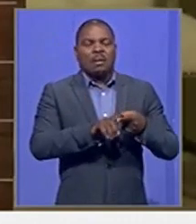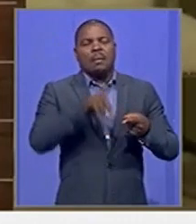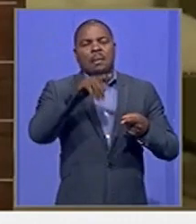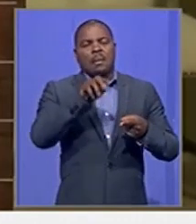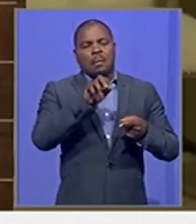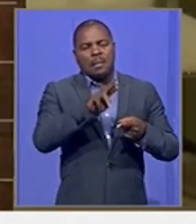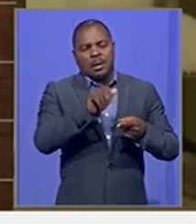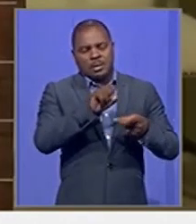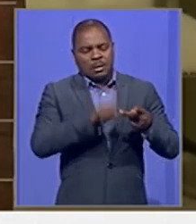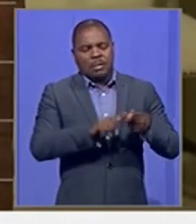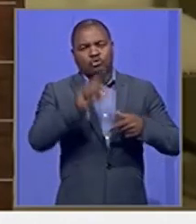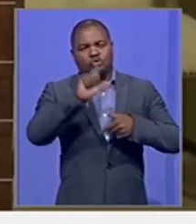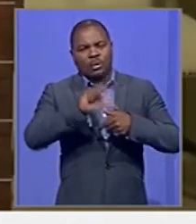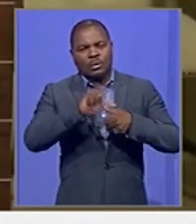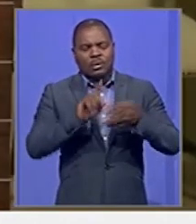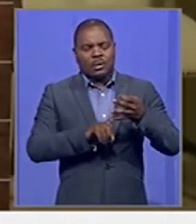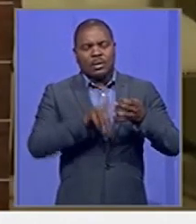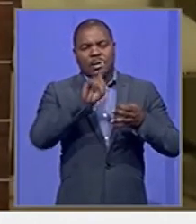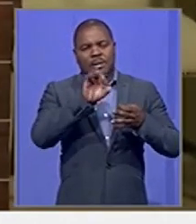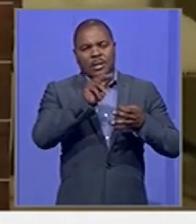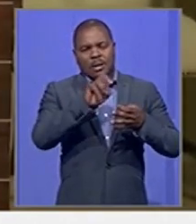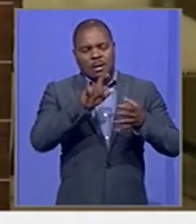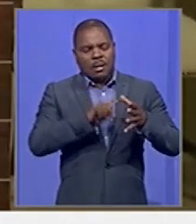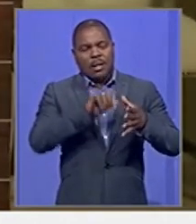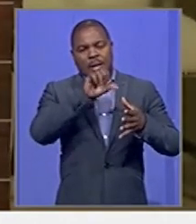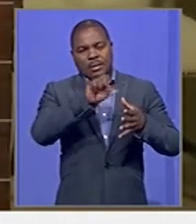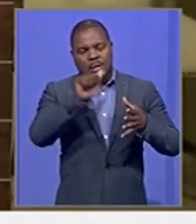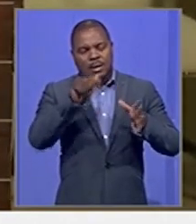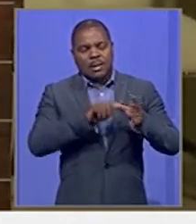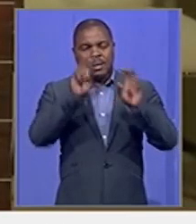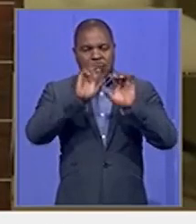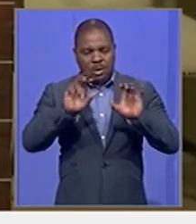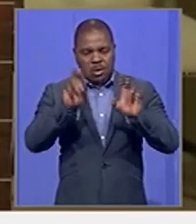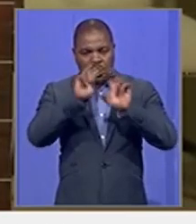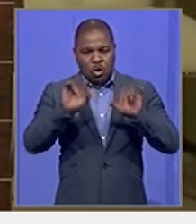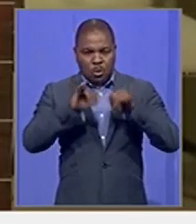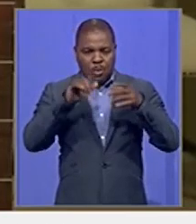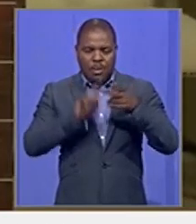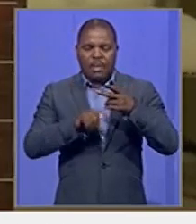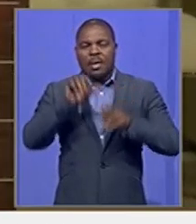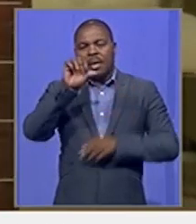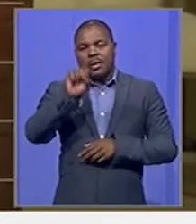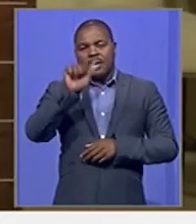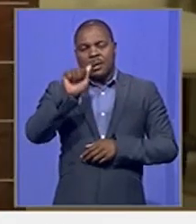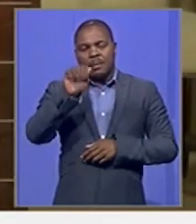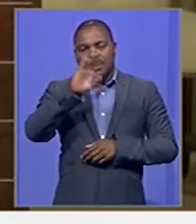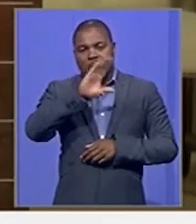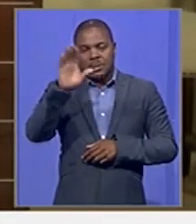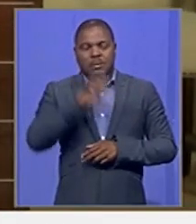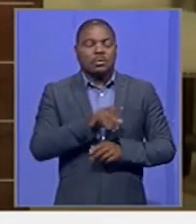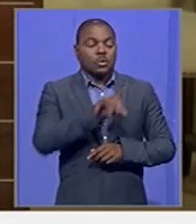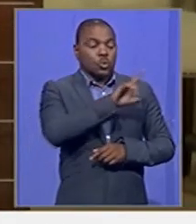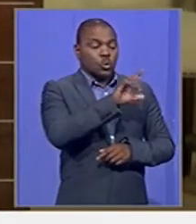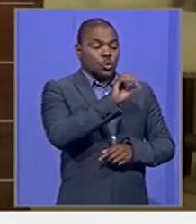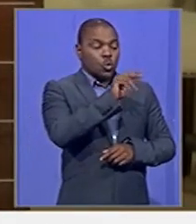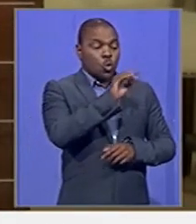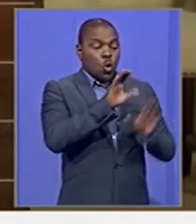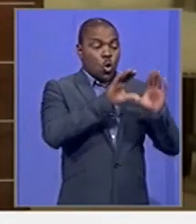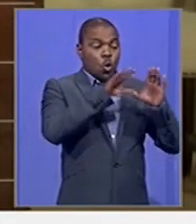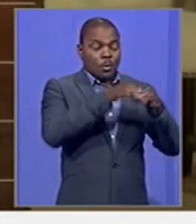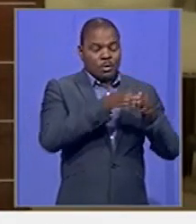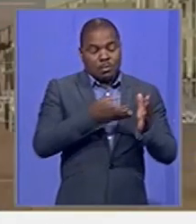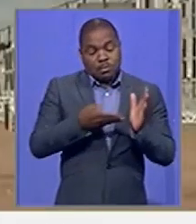Transnet, Denel, SAA, Eskom le SABC di tlhageletse mo pegelong ya khomišene ya ga Zondo jaaka tse di